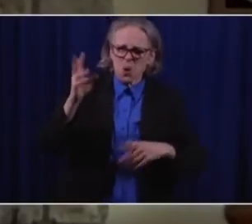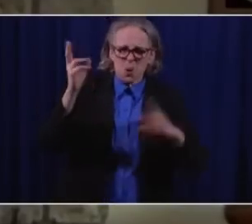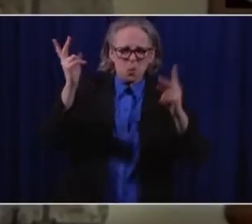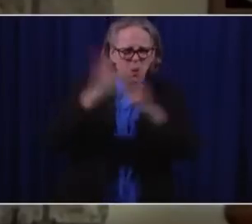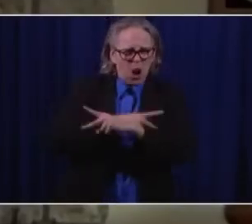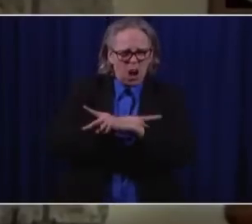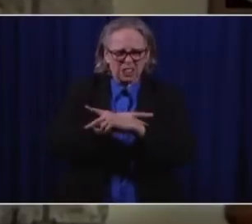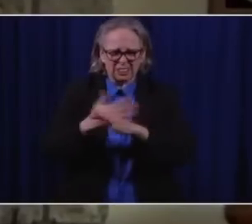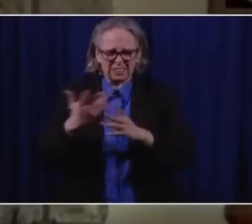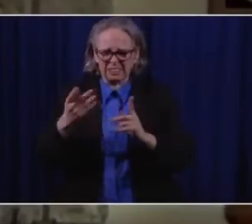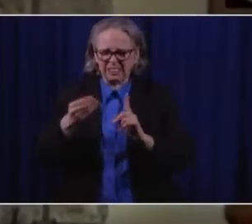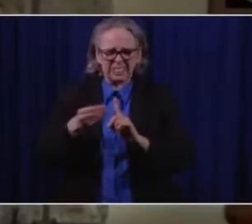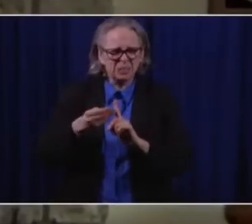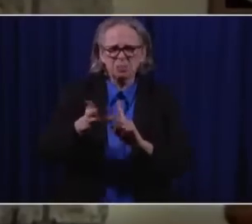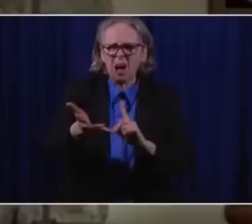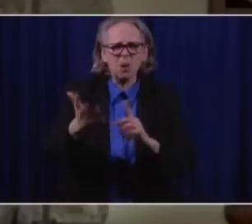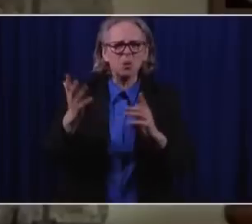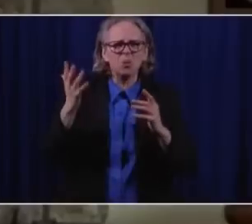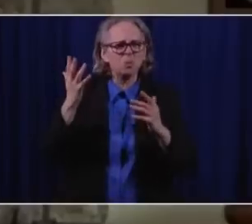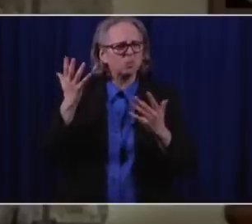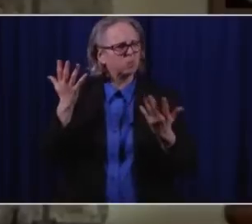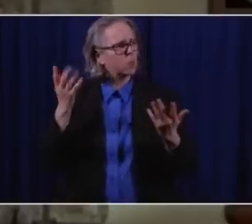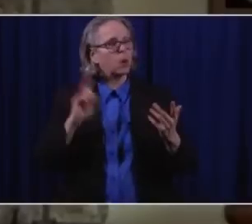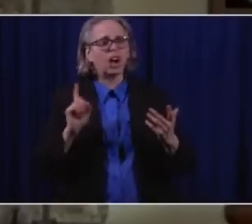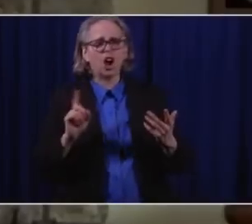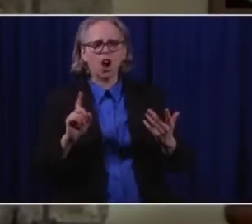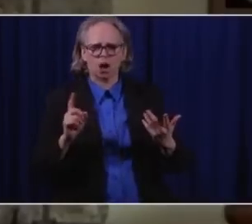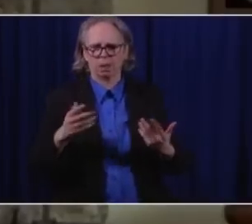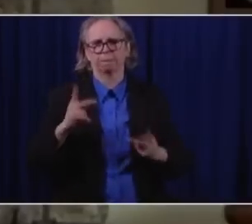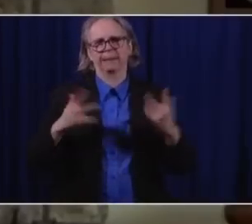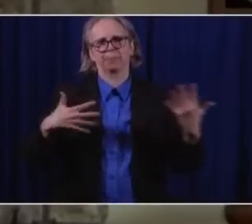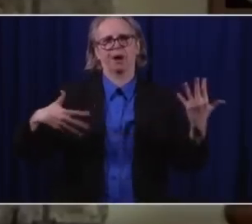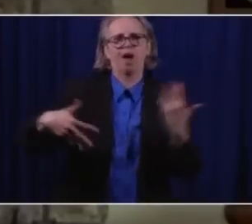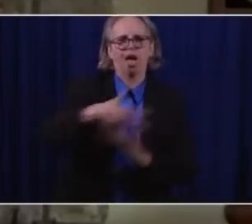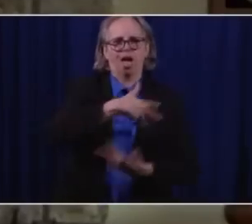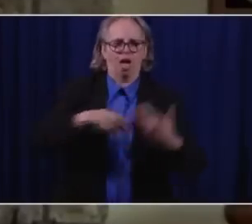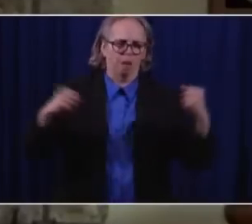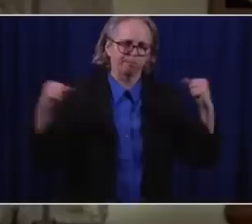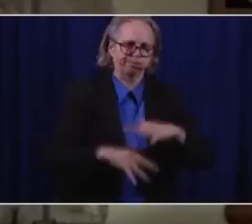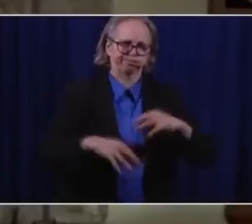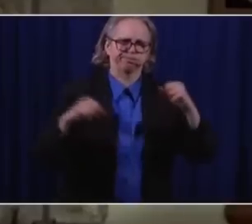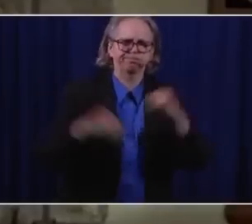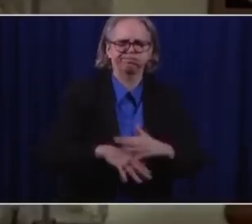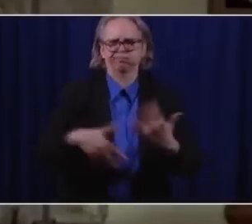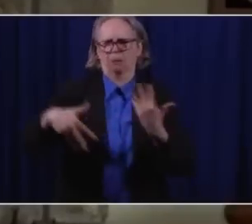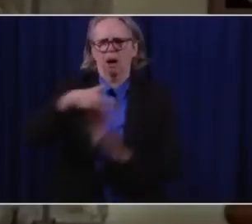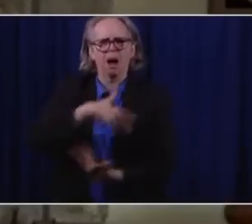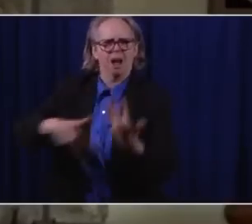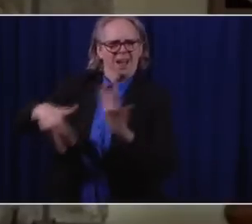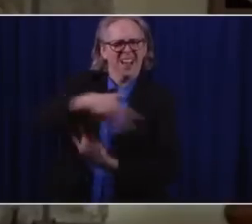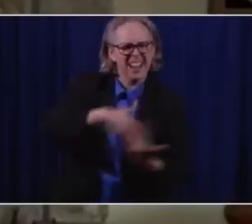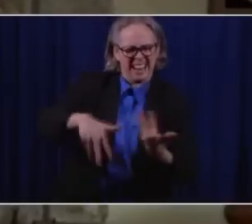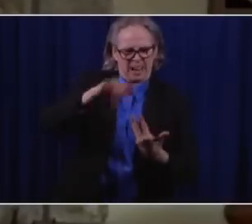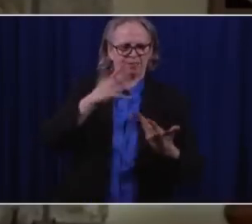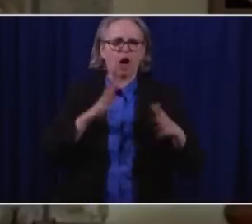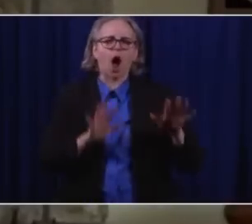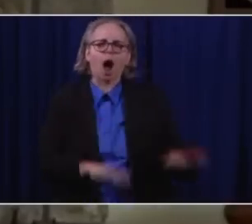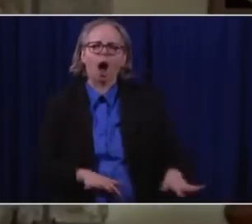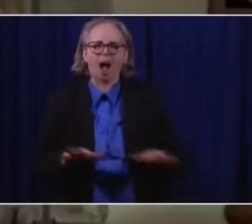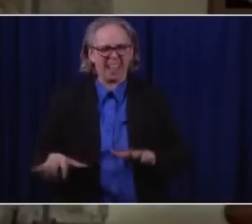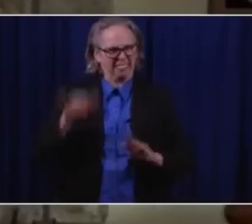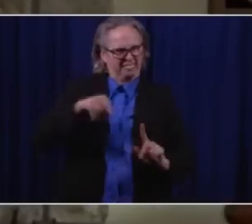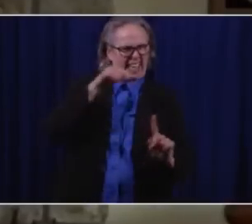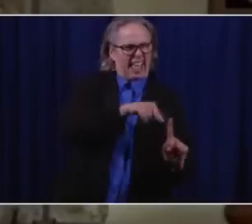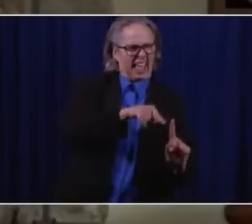lives when they're interacting with family, sometimes extended family, but family, people outside their household, and